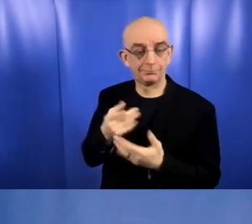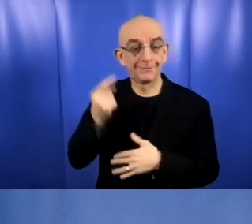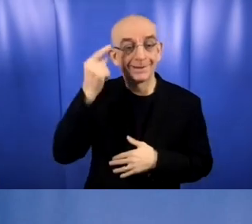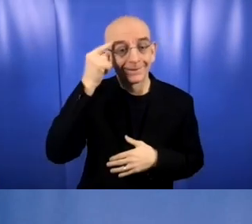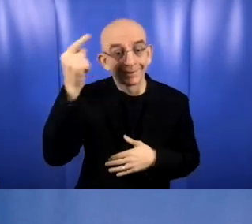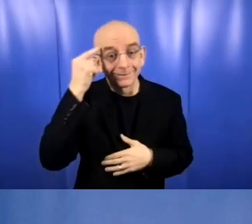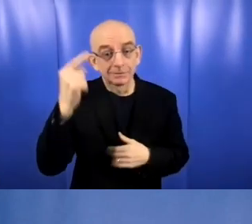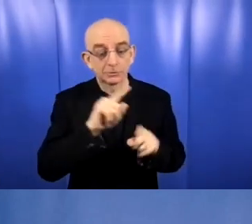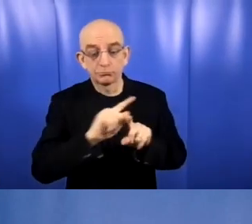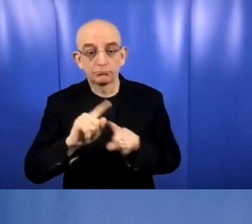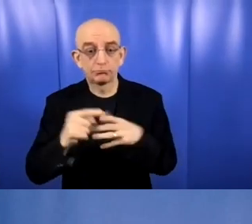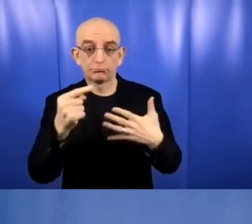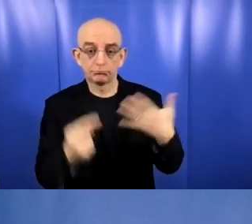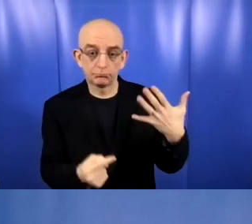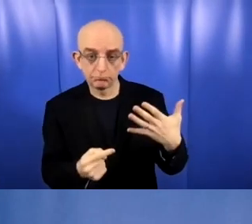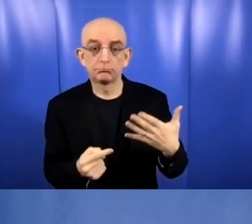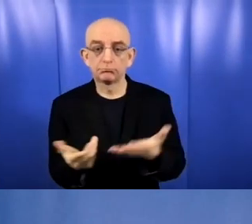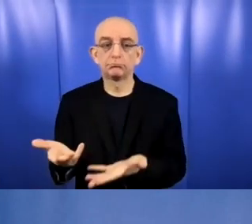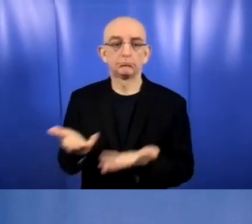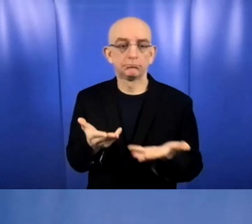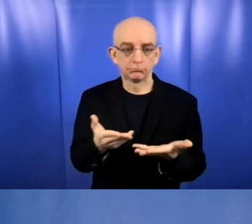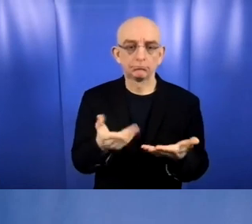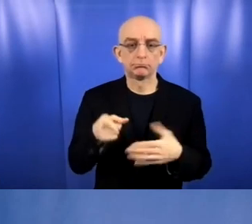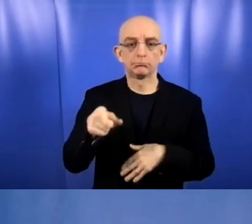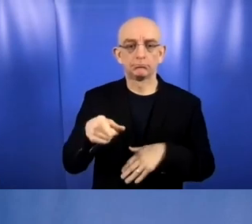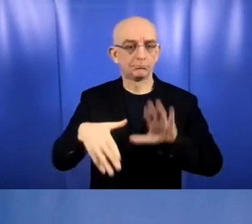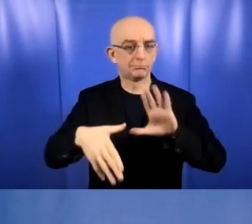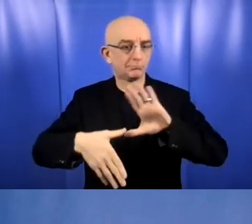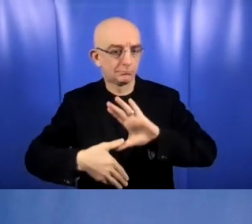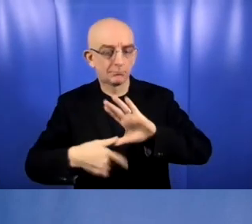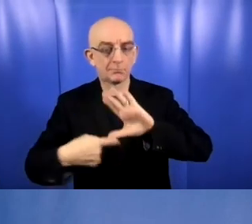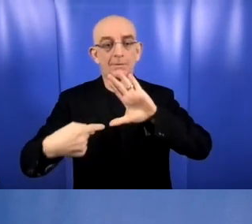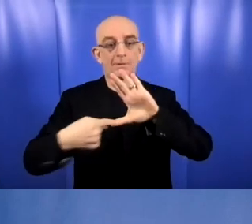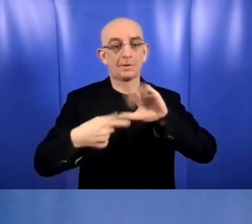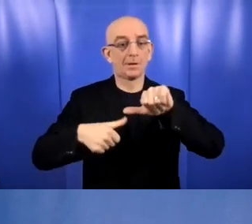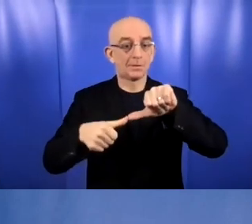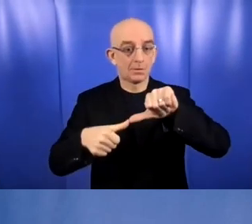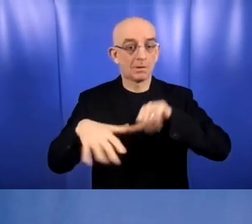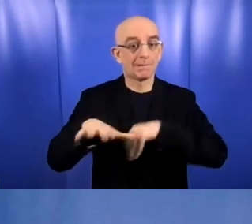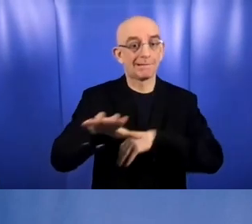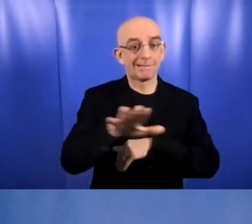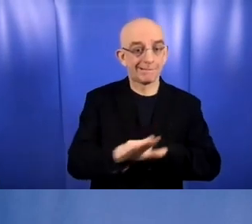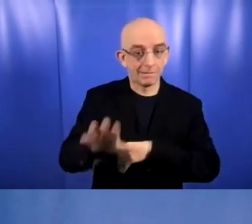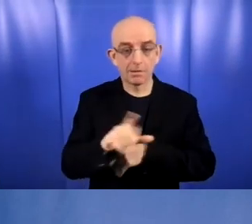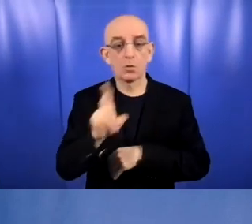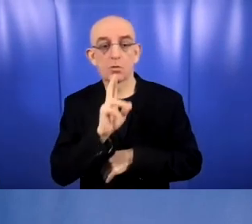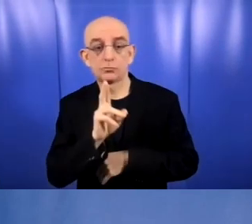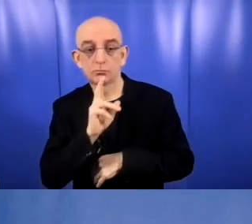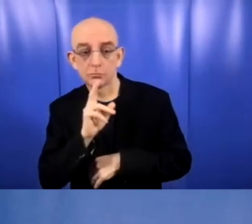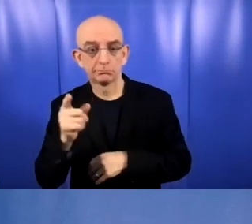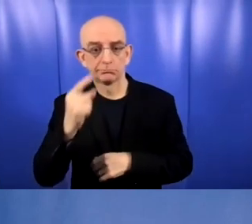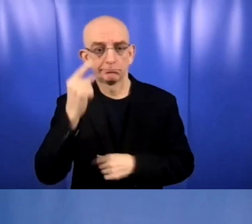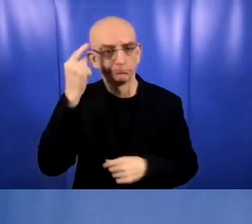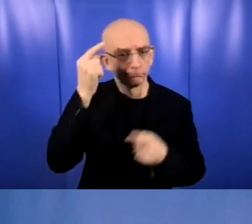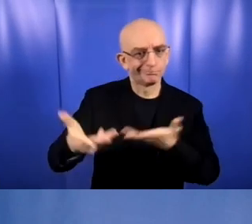that's been one of the most exciting aspects of looking at protection and solutions 70 years into